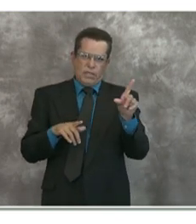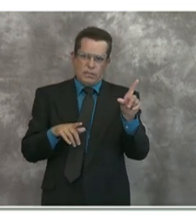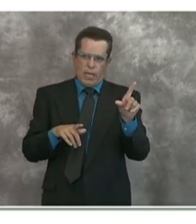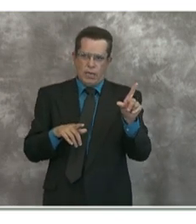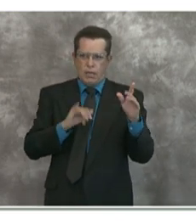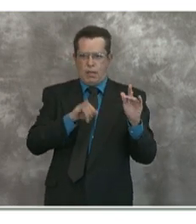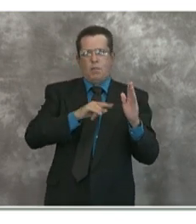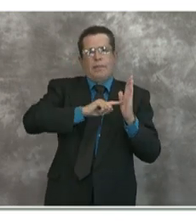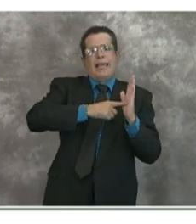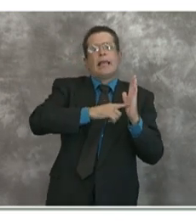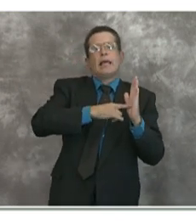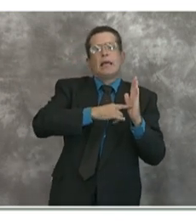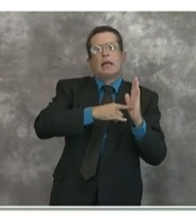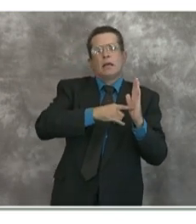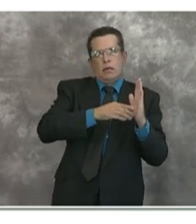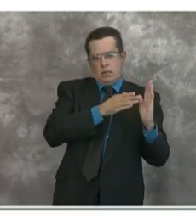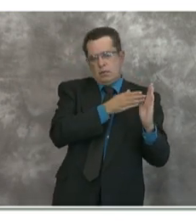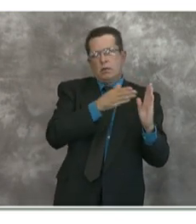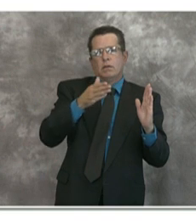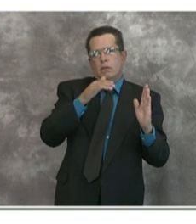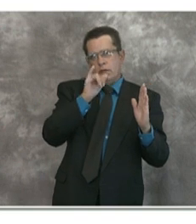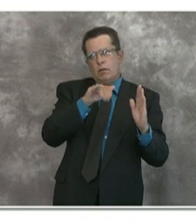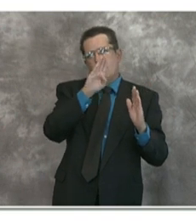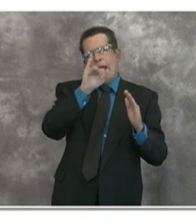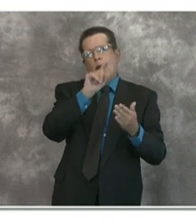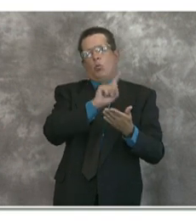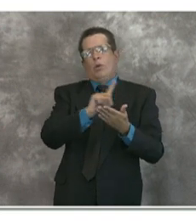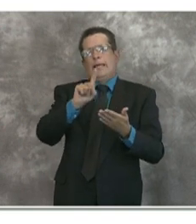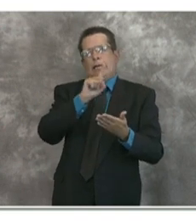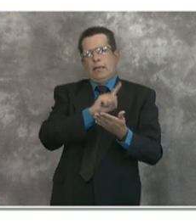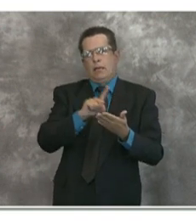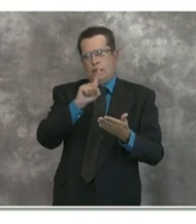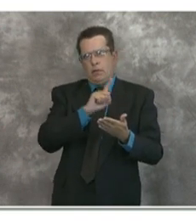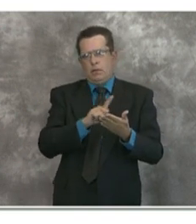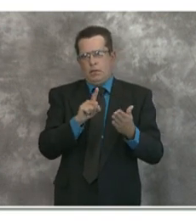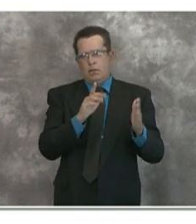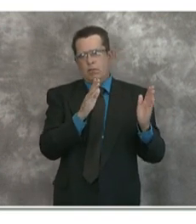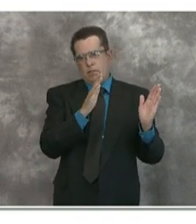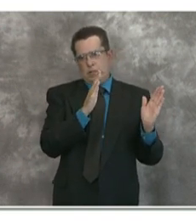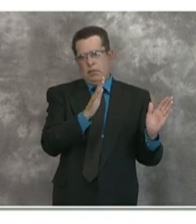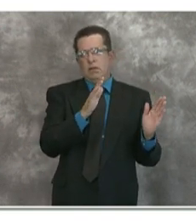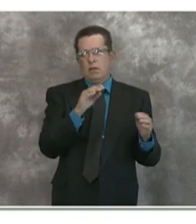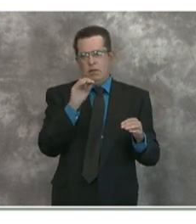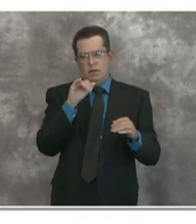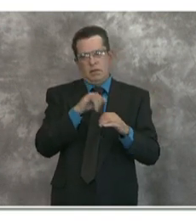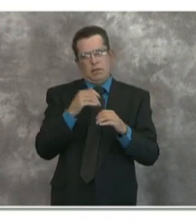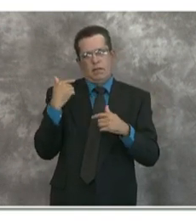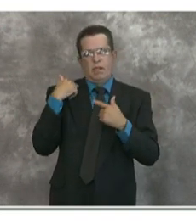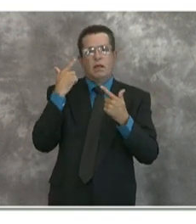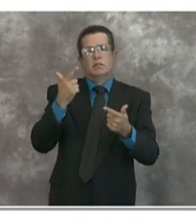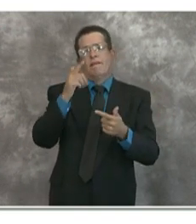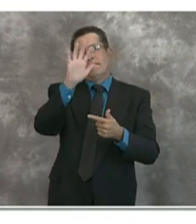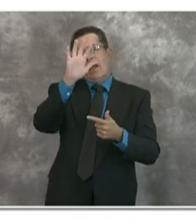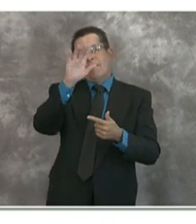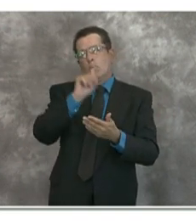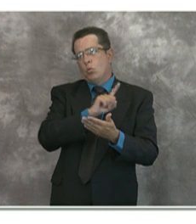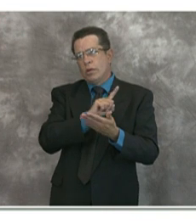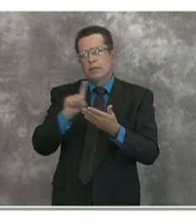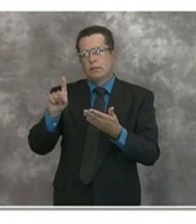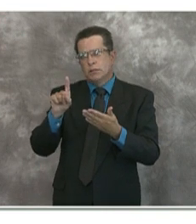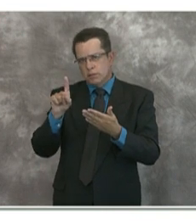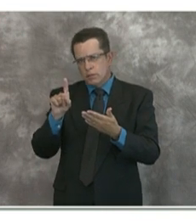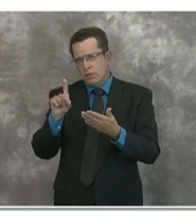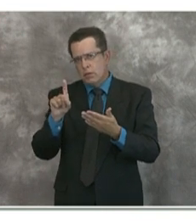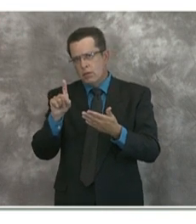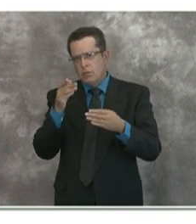outbreak or pandemic, we have the cases by weeks. So in the last 5 weeks